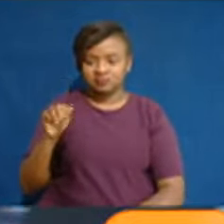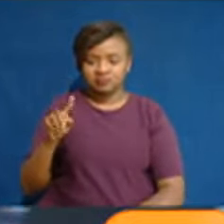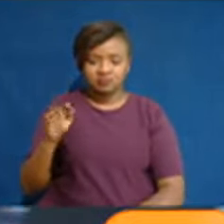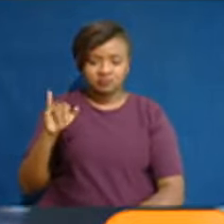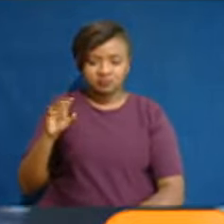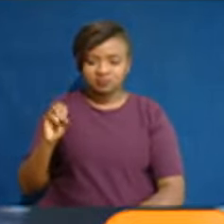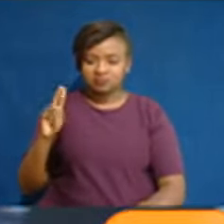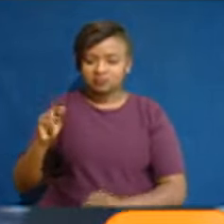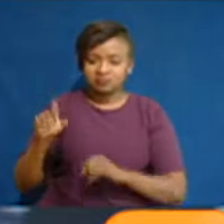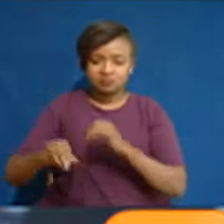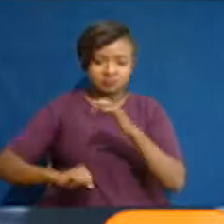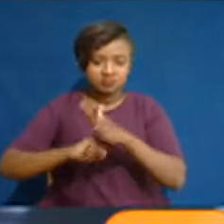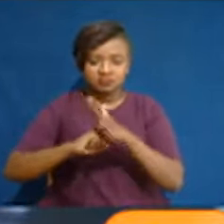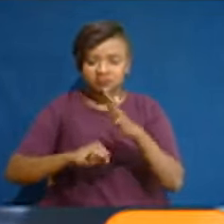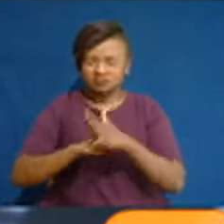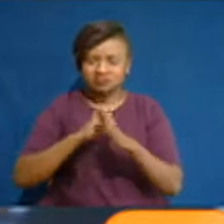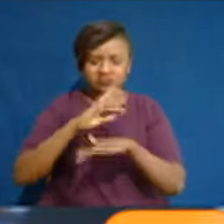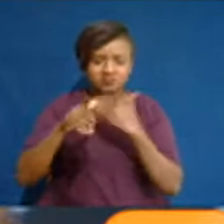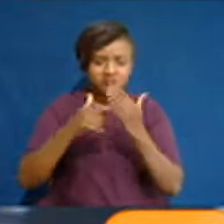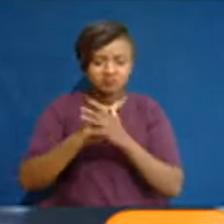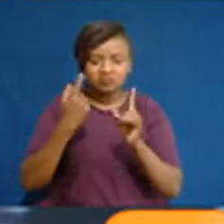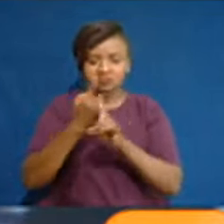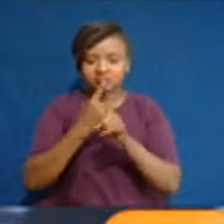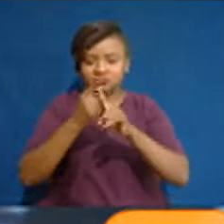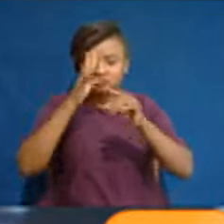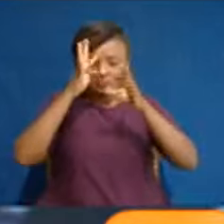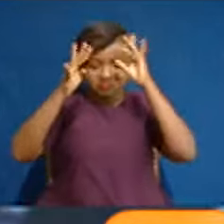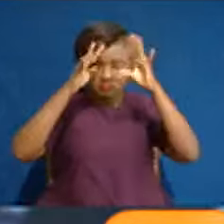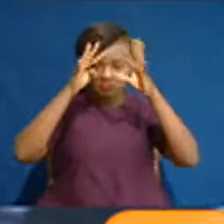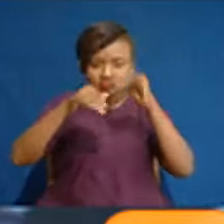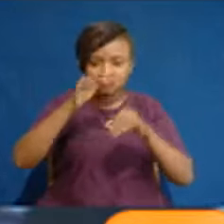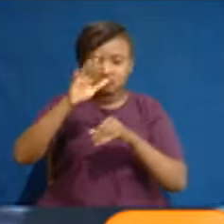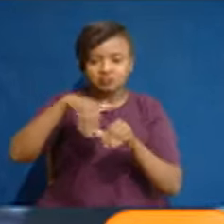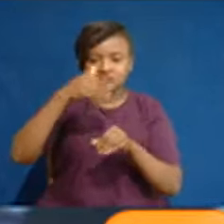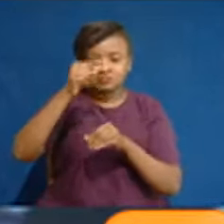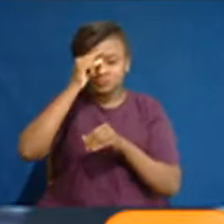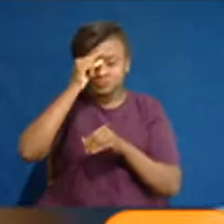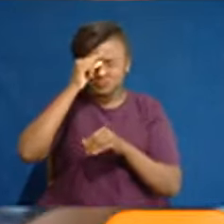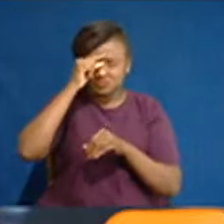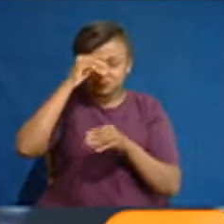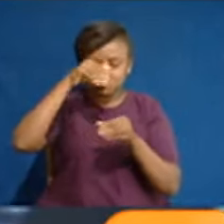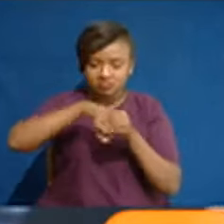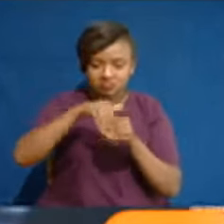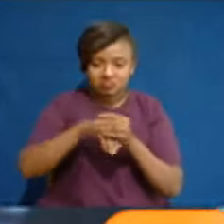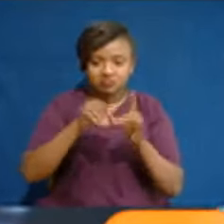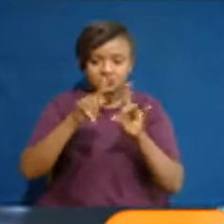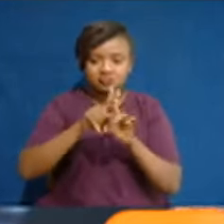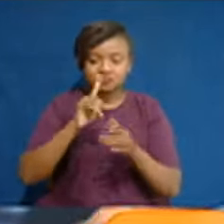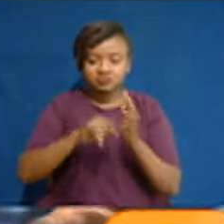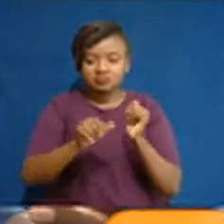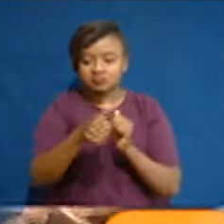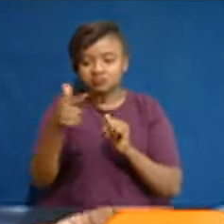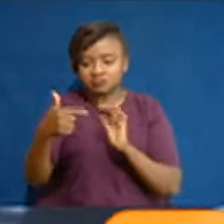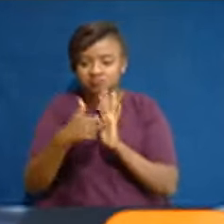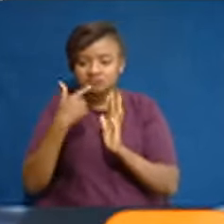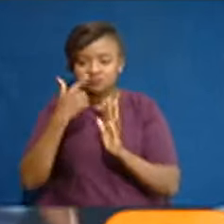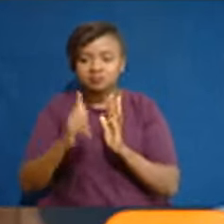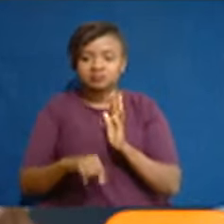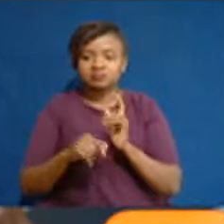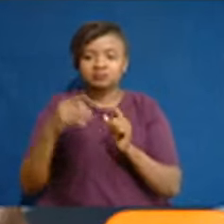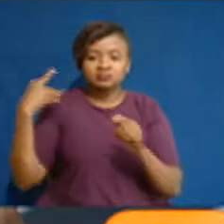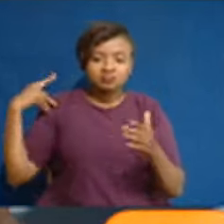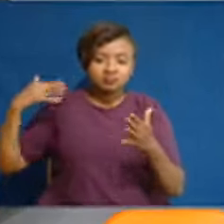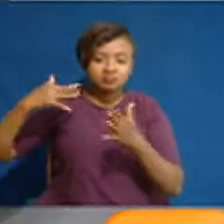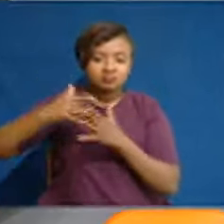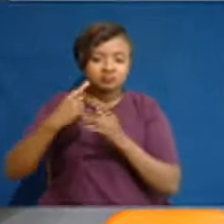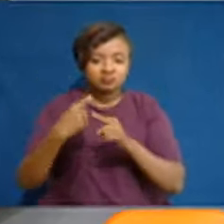of progressive initiatives from within government, you know. And I have worked with them, like Irongo, for the past 30 years